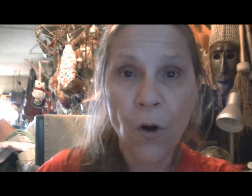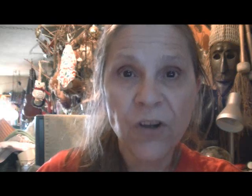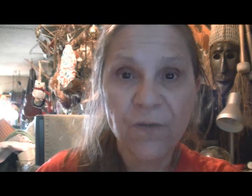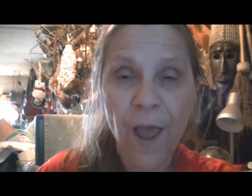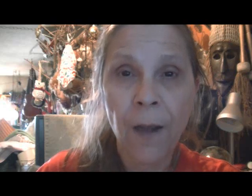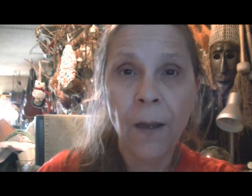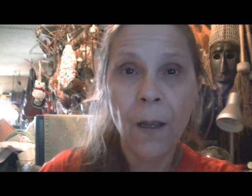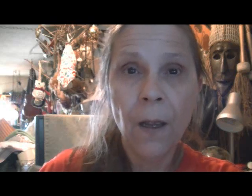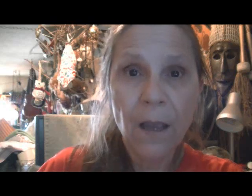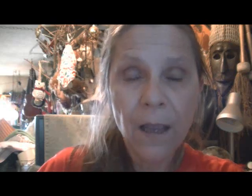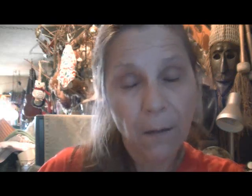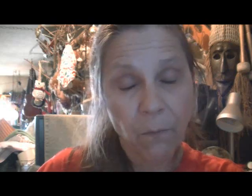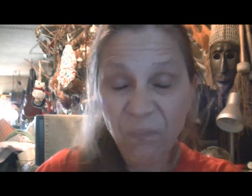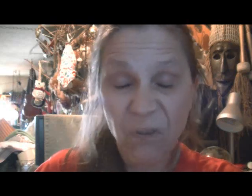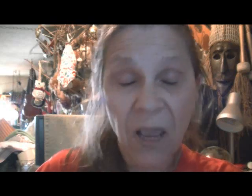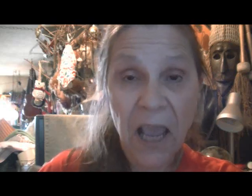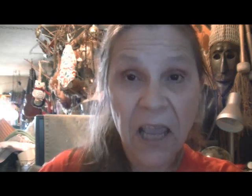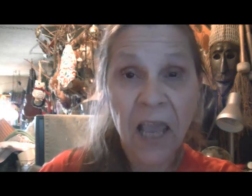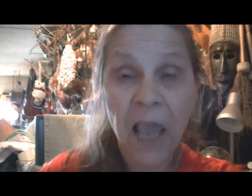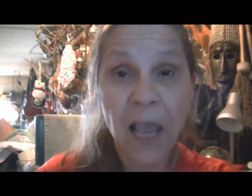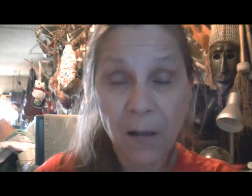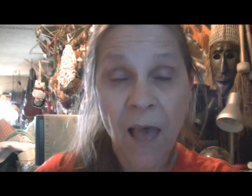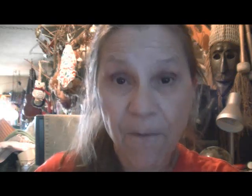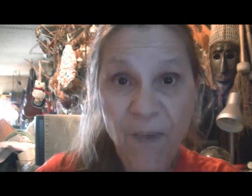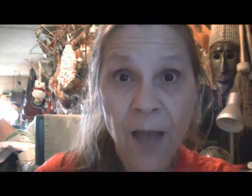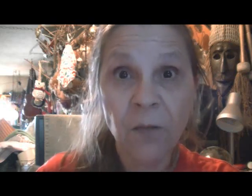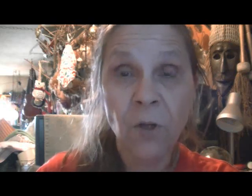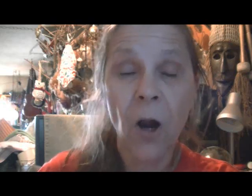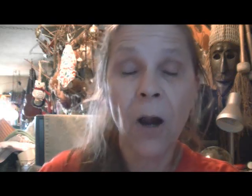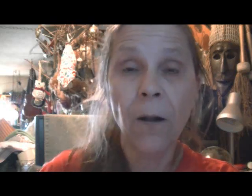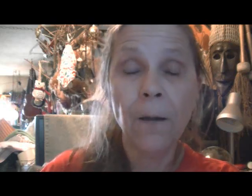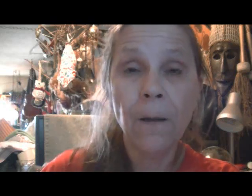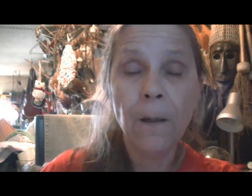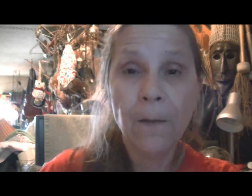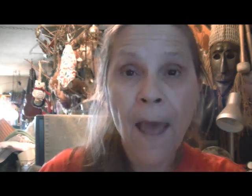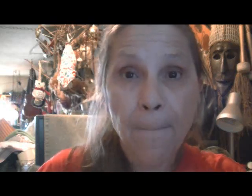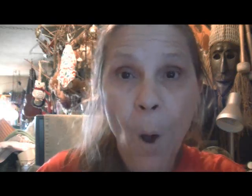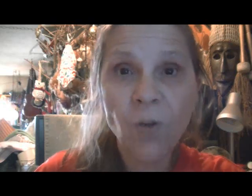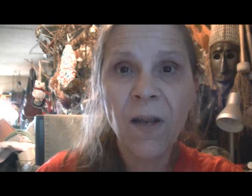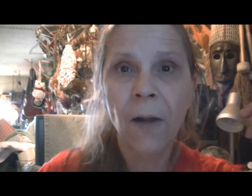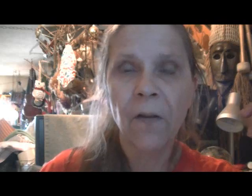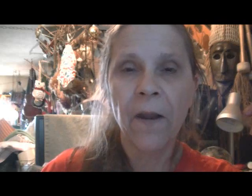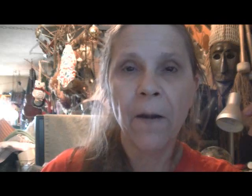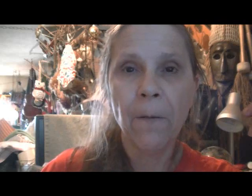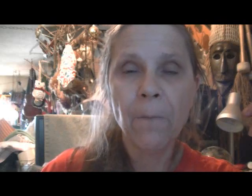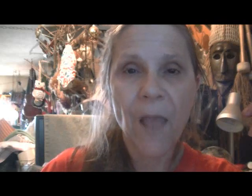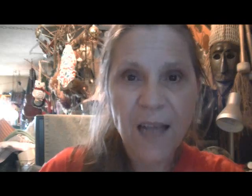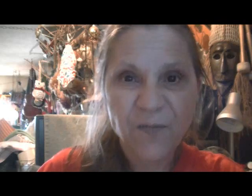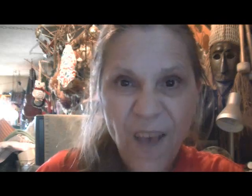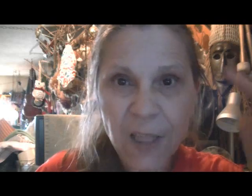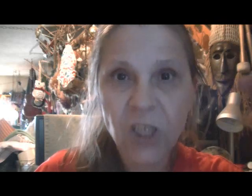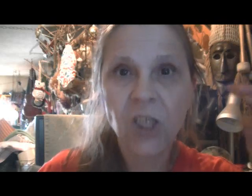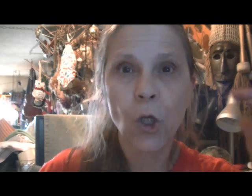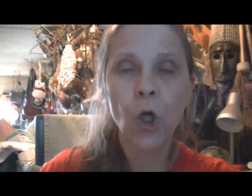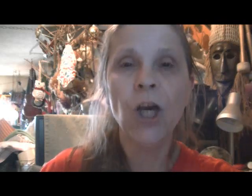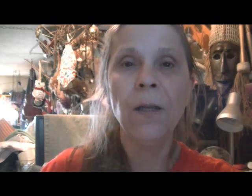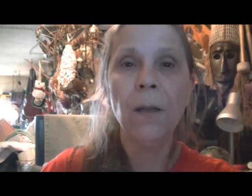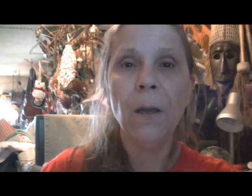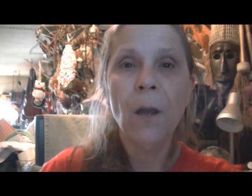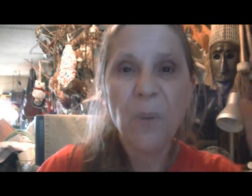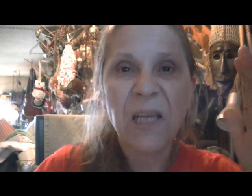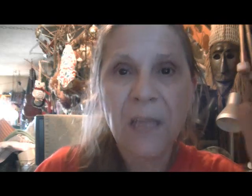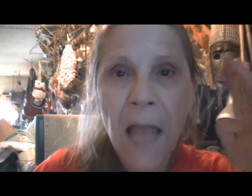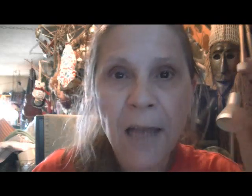fucking coroner's van, aka that phantom car that bolted out of there as fast as it